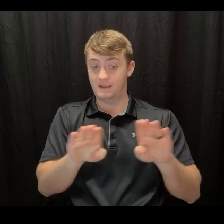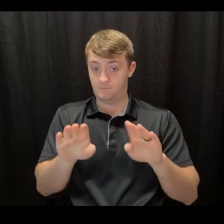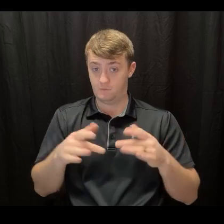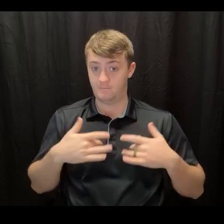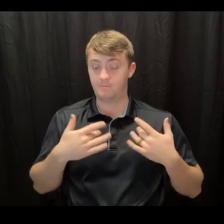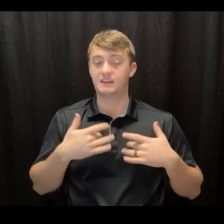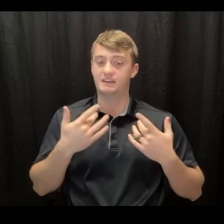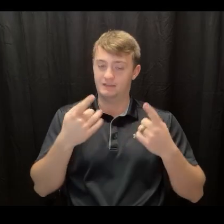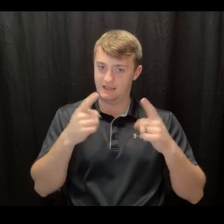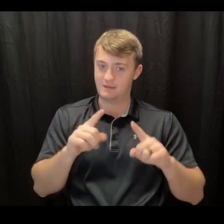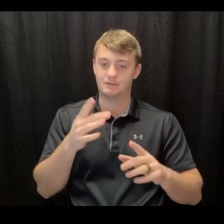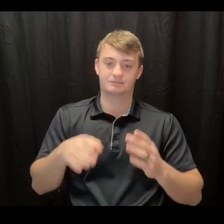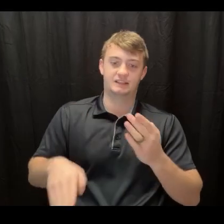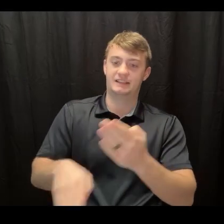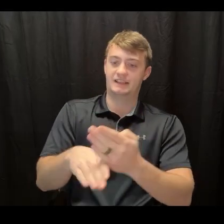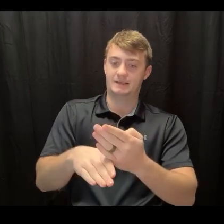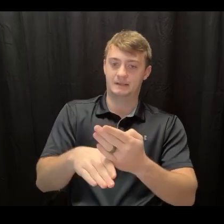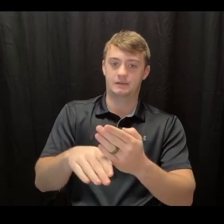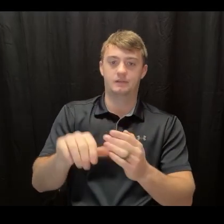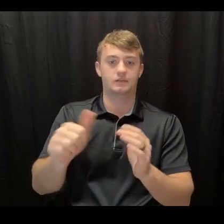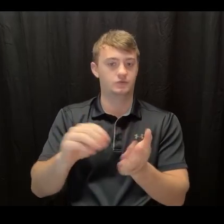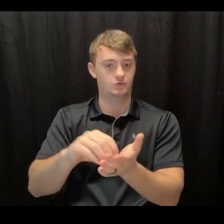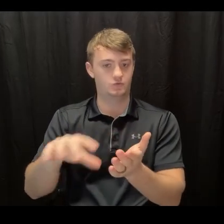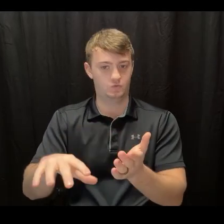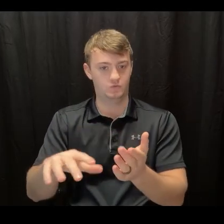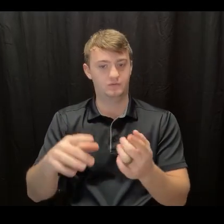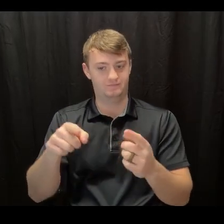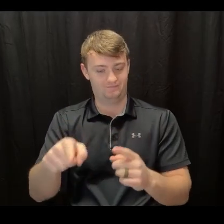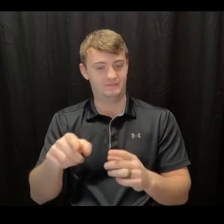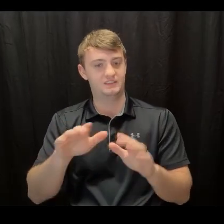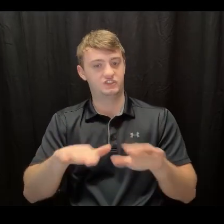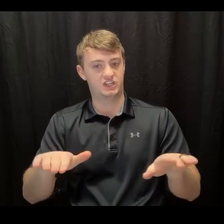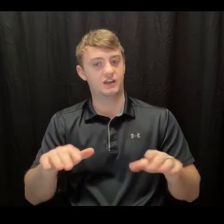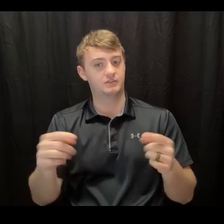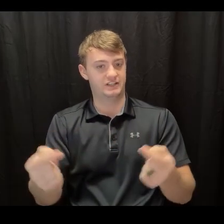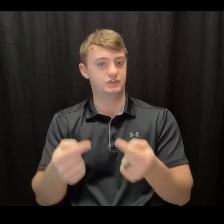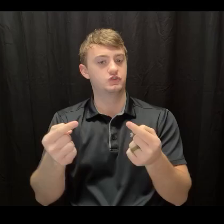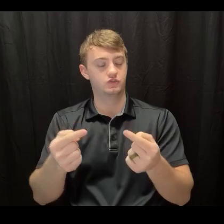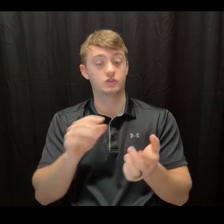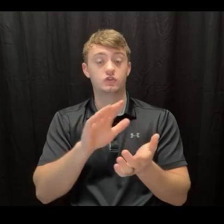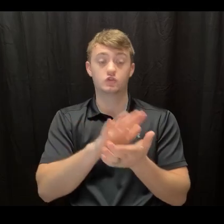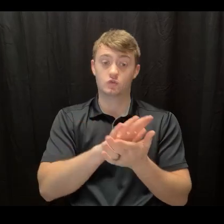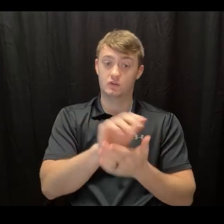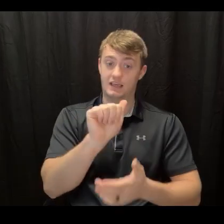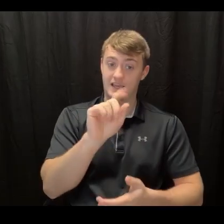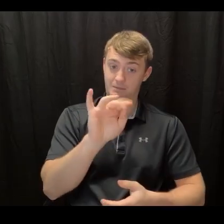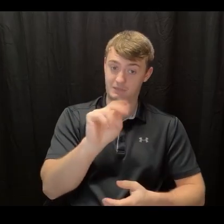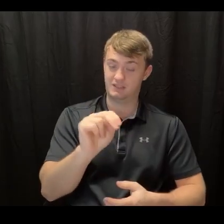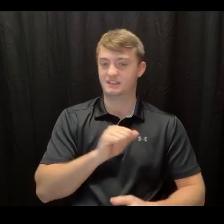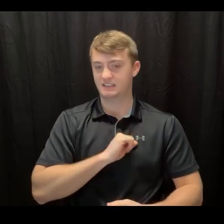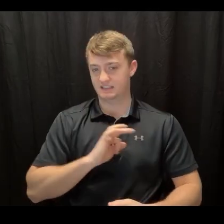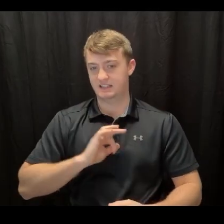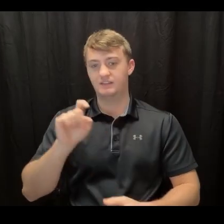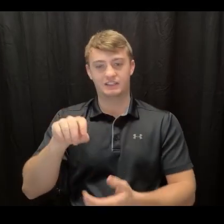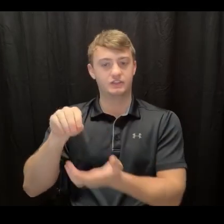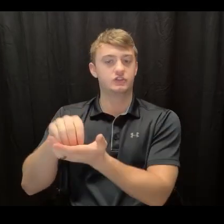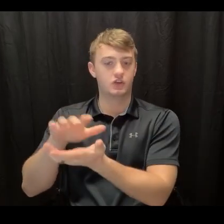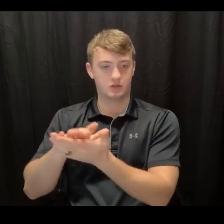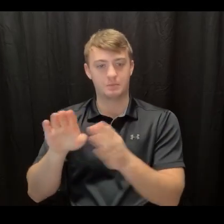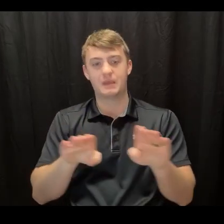did occur as John kicked a peer, which resulted in the child being injured. School administration or staff will need to document